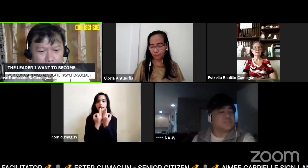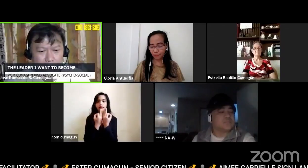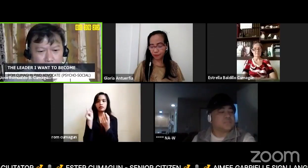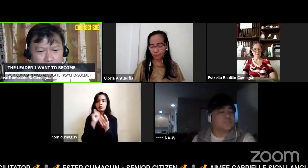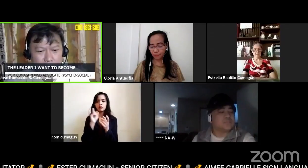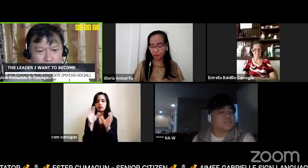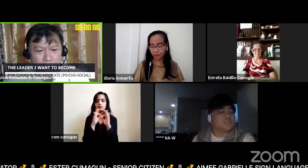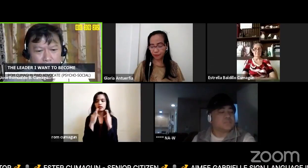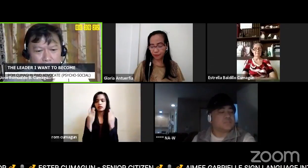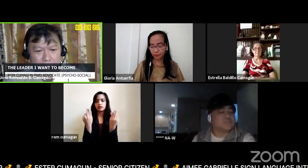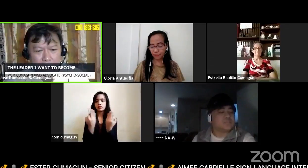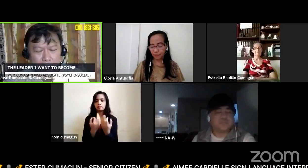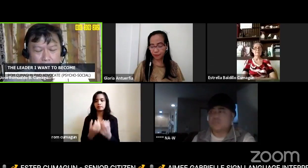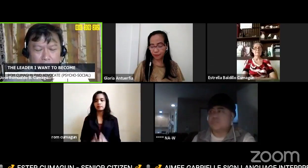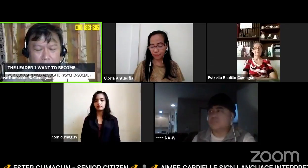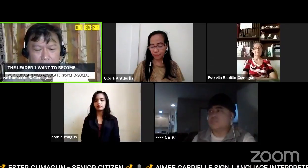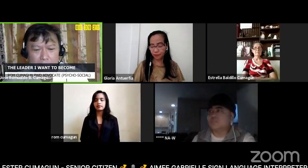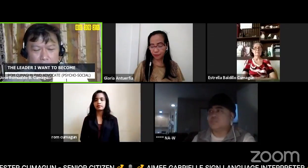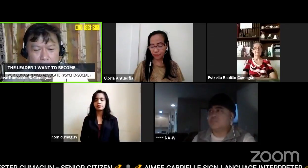Um,